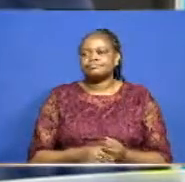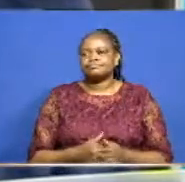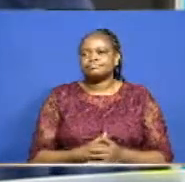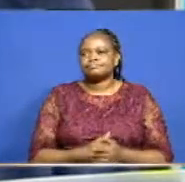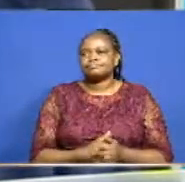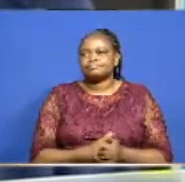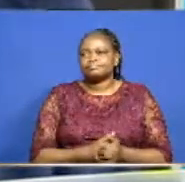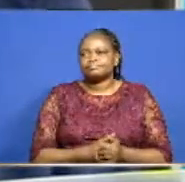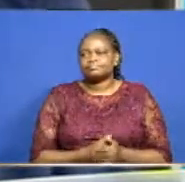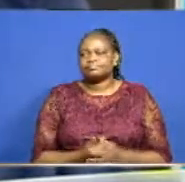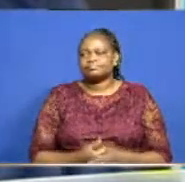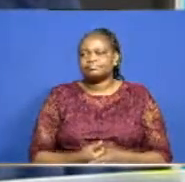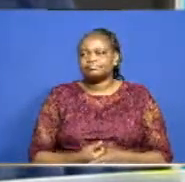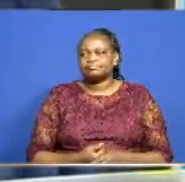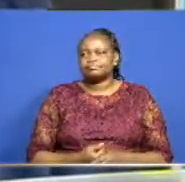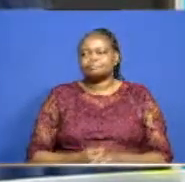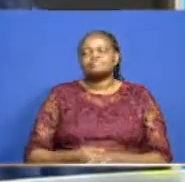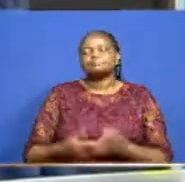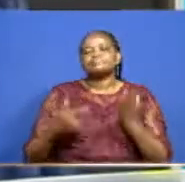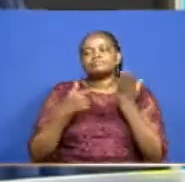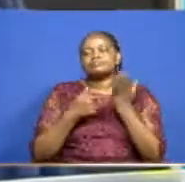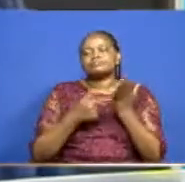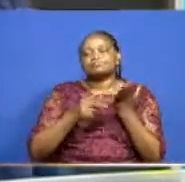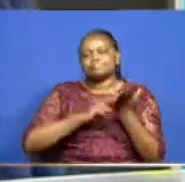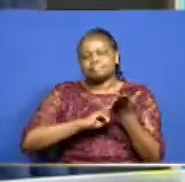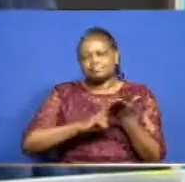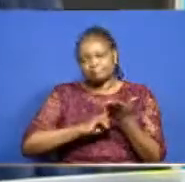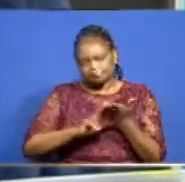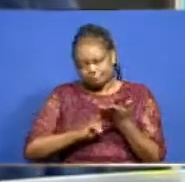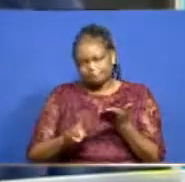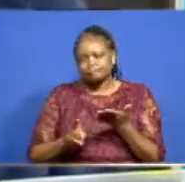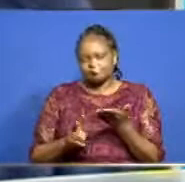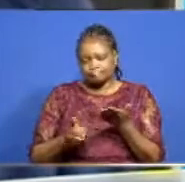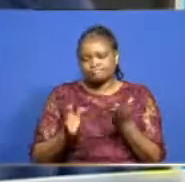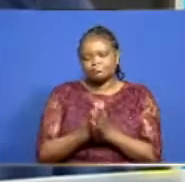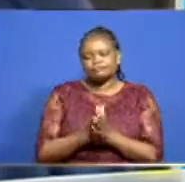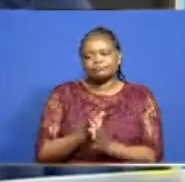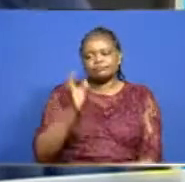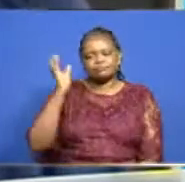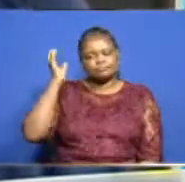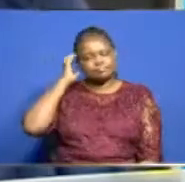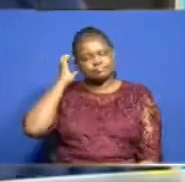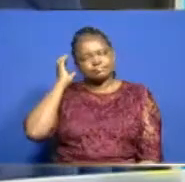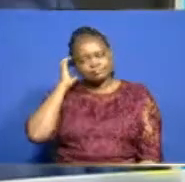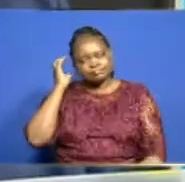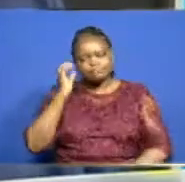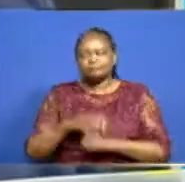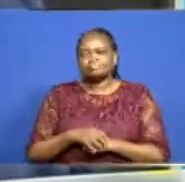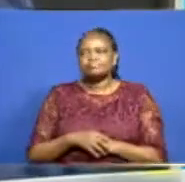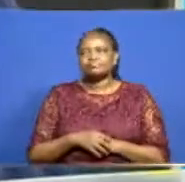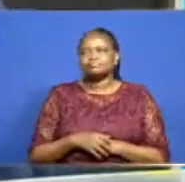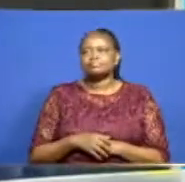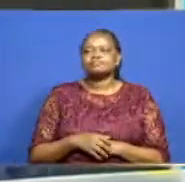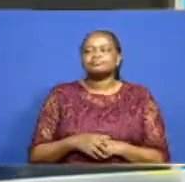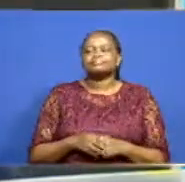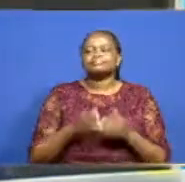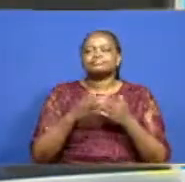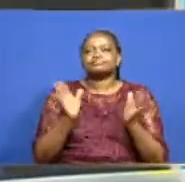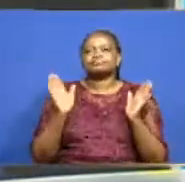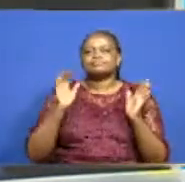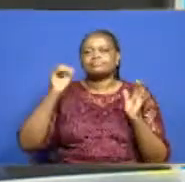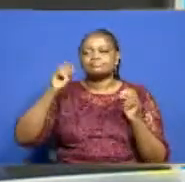and vocational education and training institutions, popularly known as TVET institutions and colleges, are set to reopen in the month